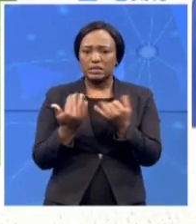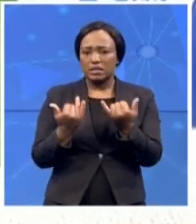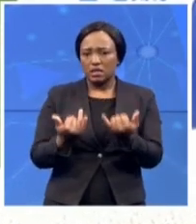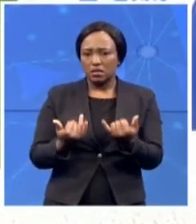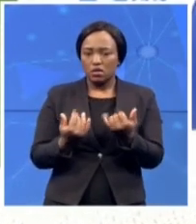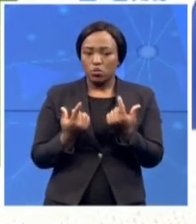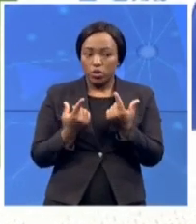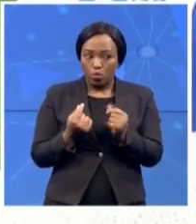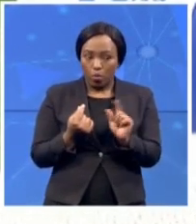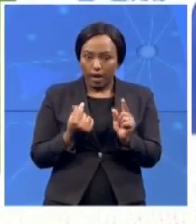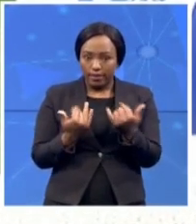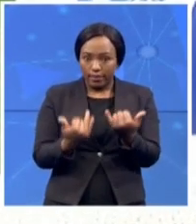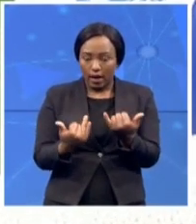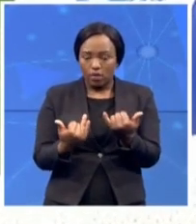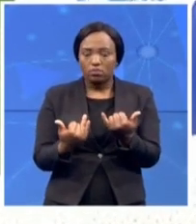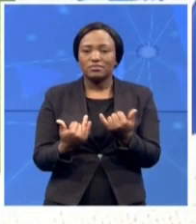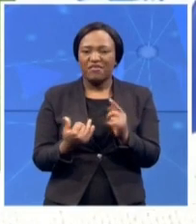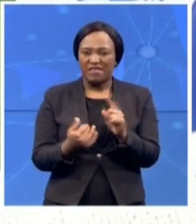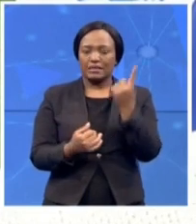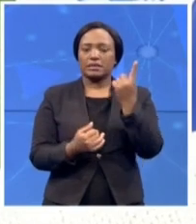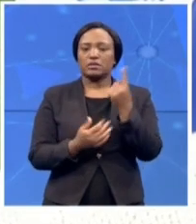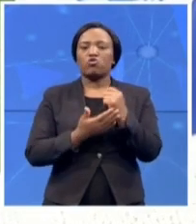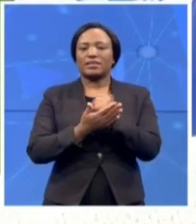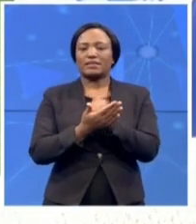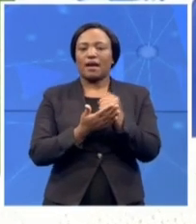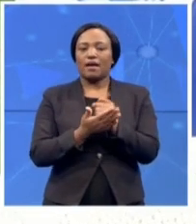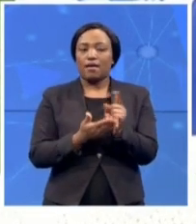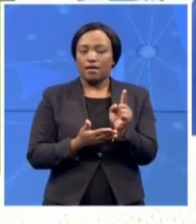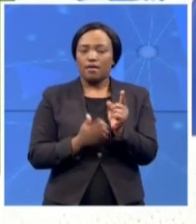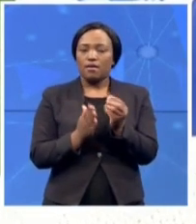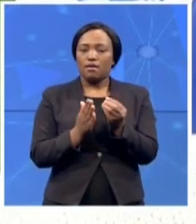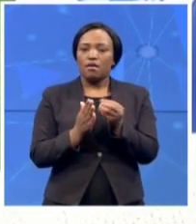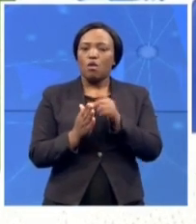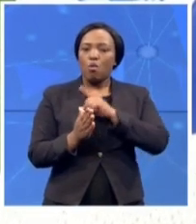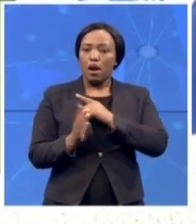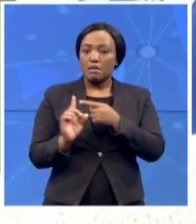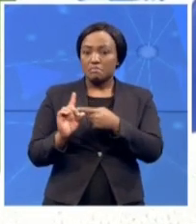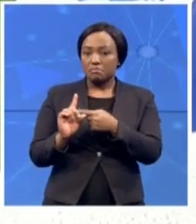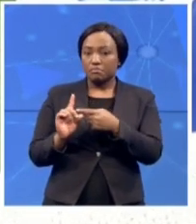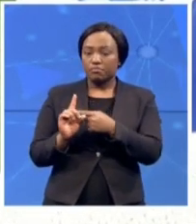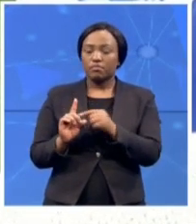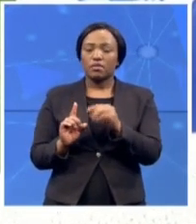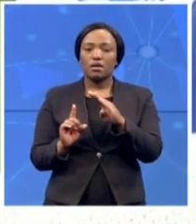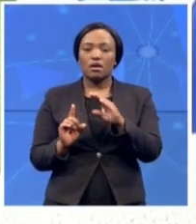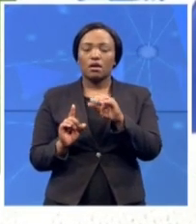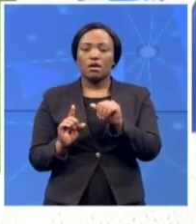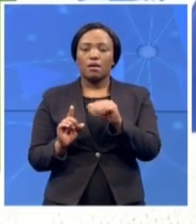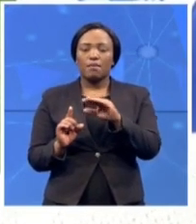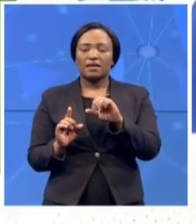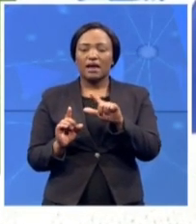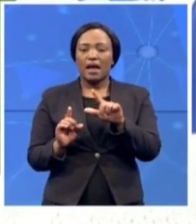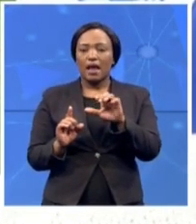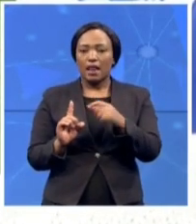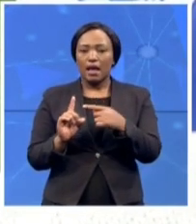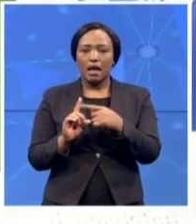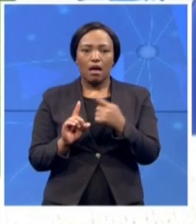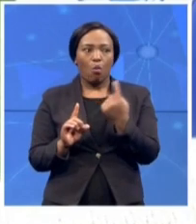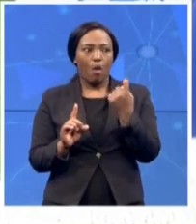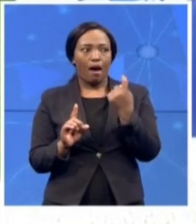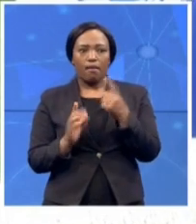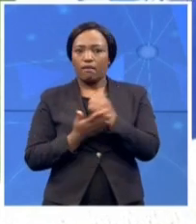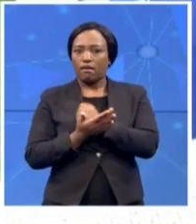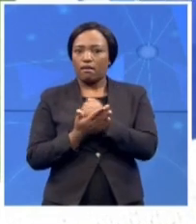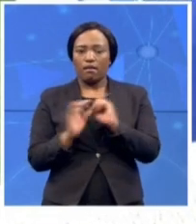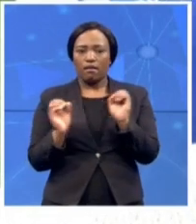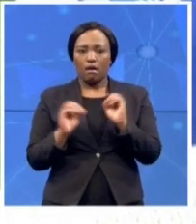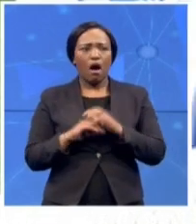register. And as Mr. Bacela said, this group here, not one of them are registered. And they tend to not realize that if they don't register, they cannot